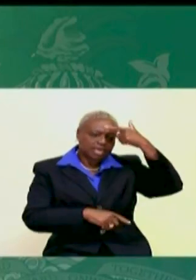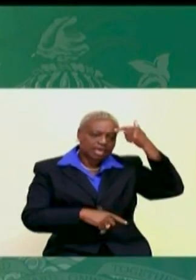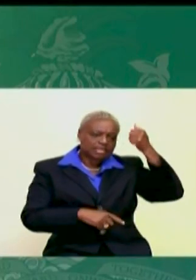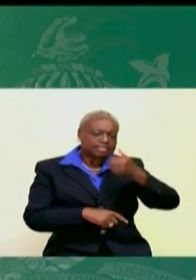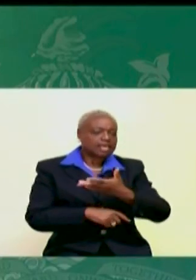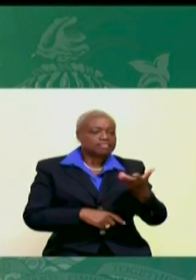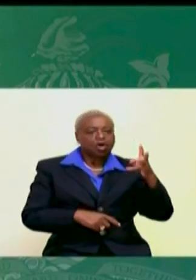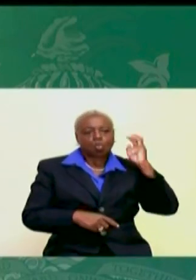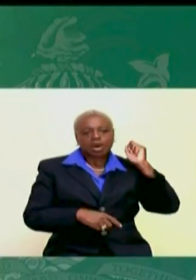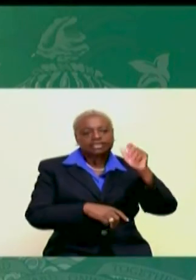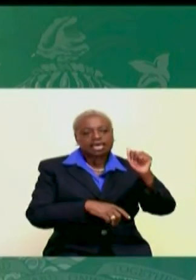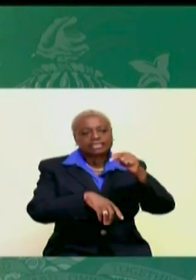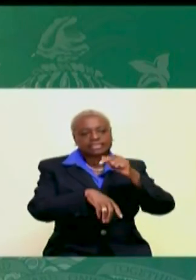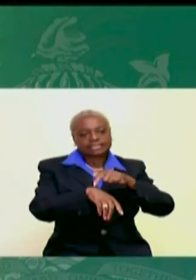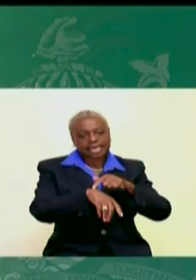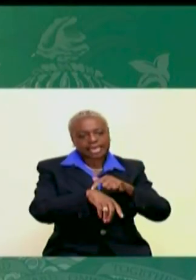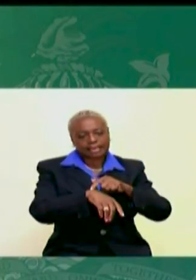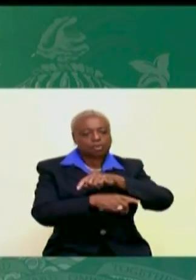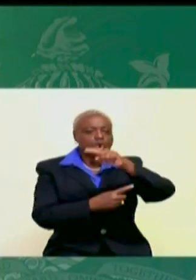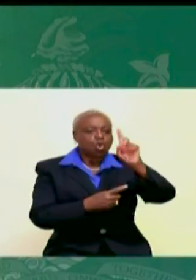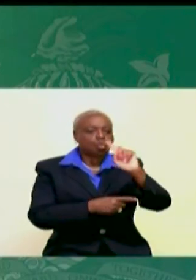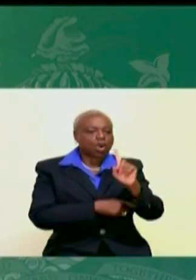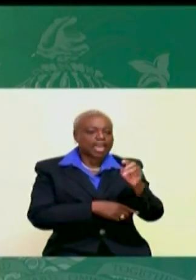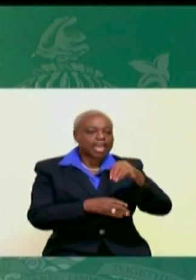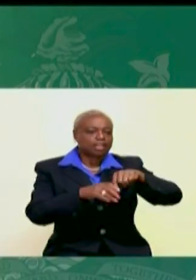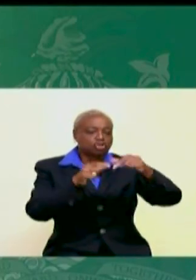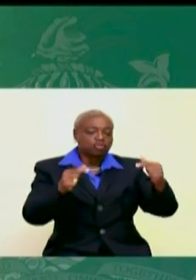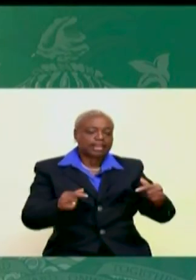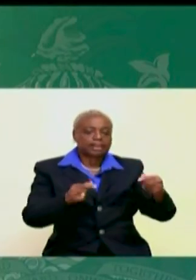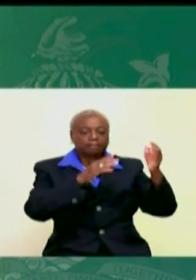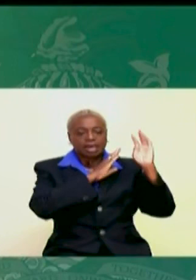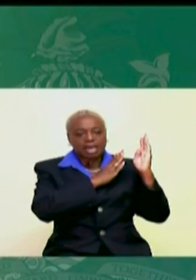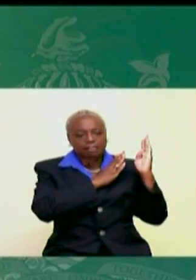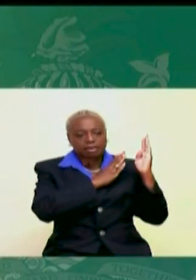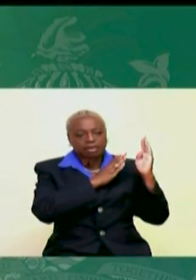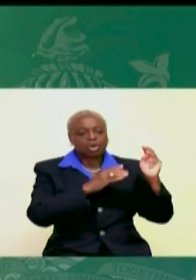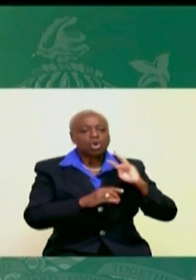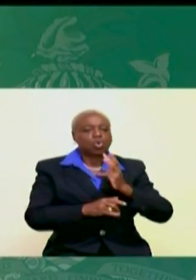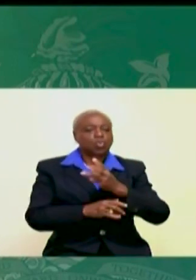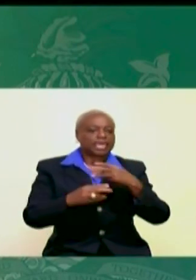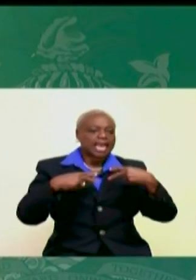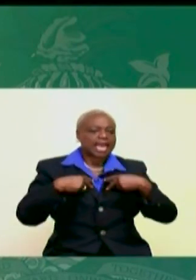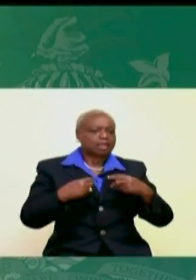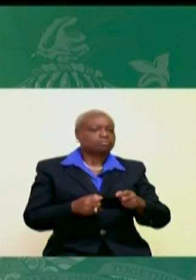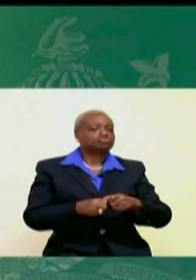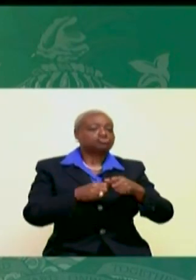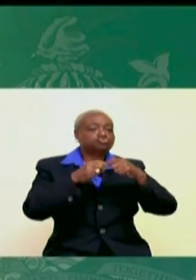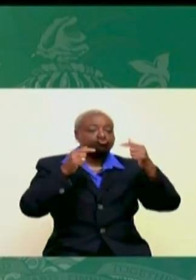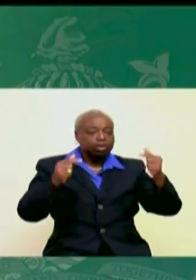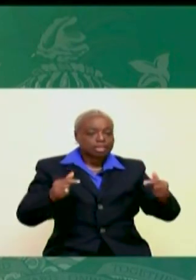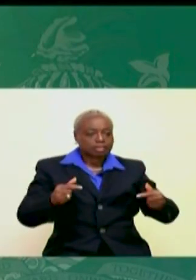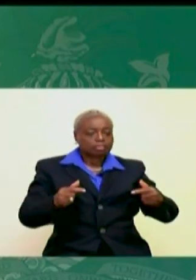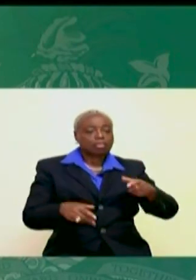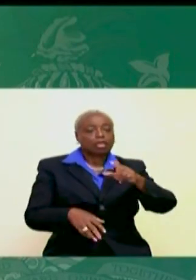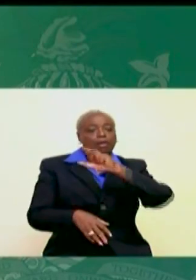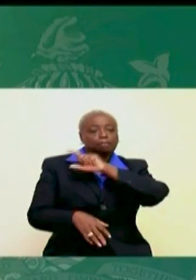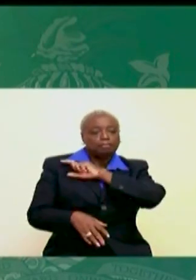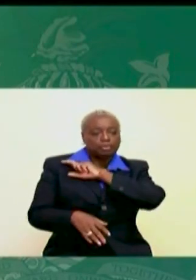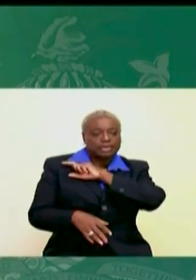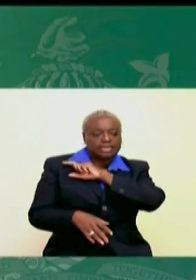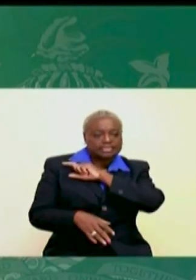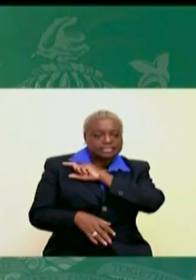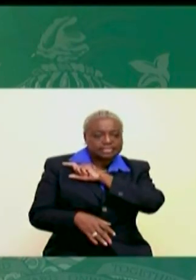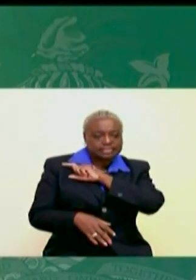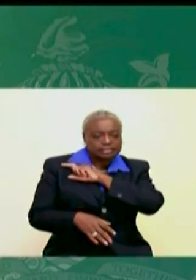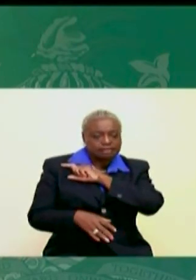time where in Grand Bahama, we had a supernumerary police force. Not the Royal Bahamas